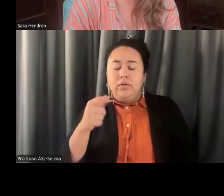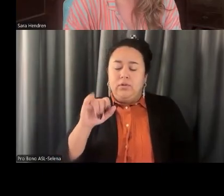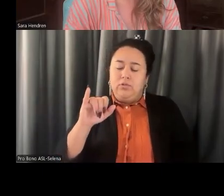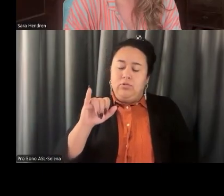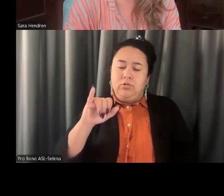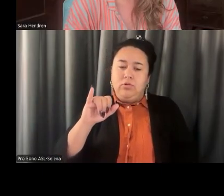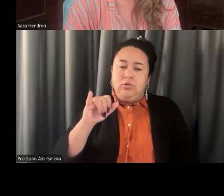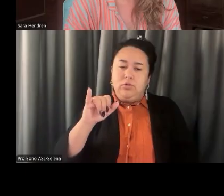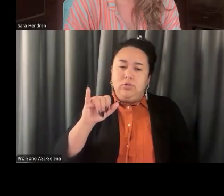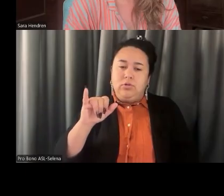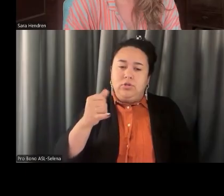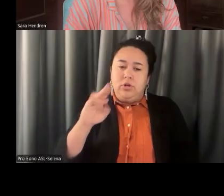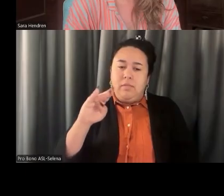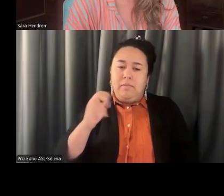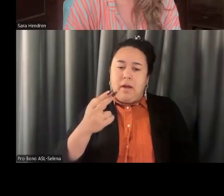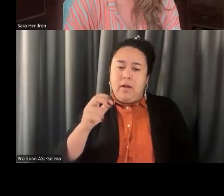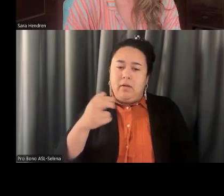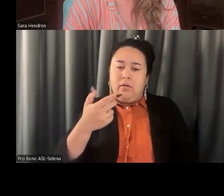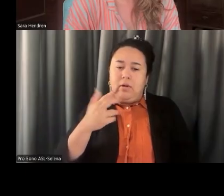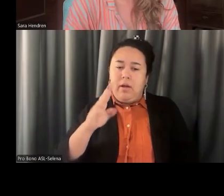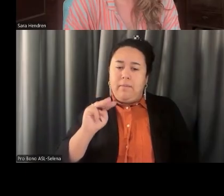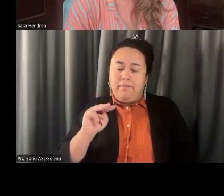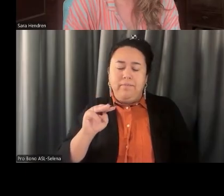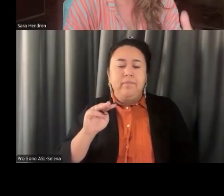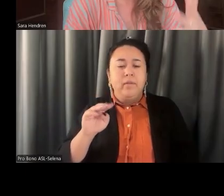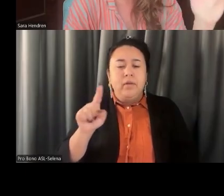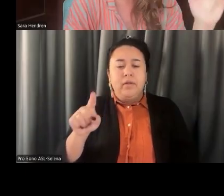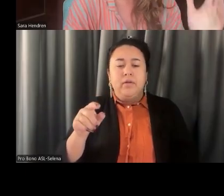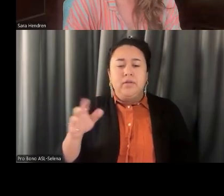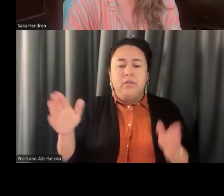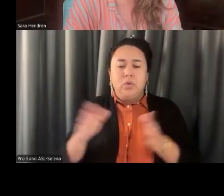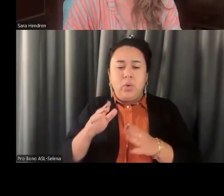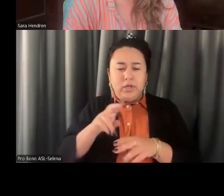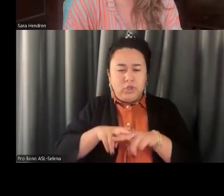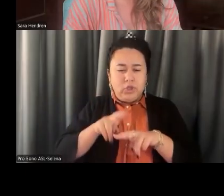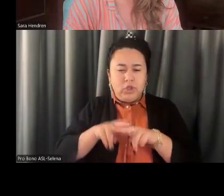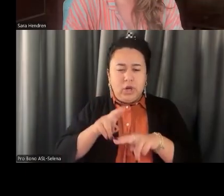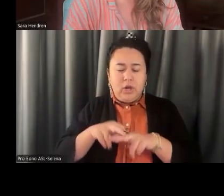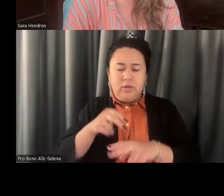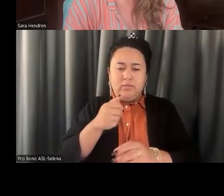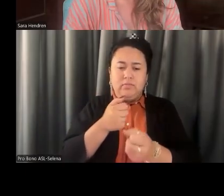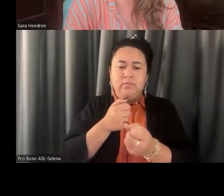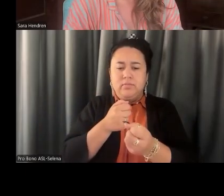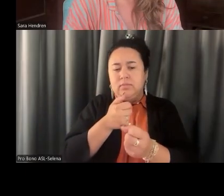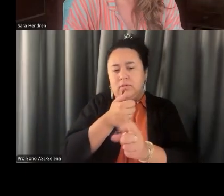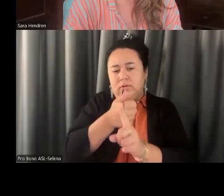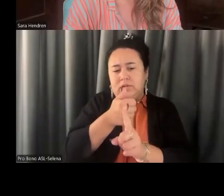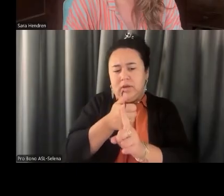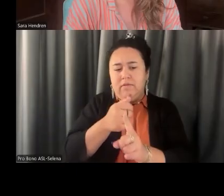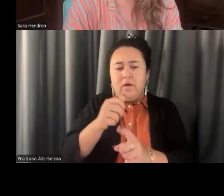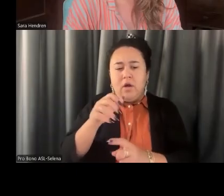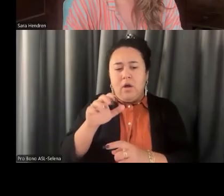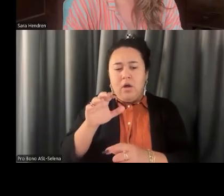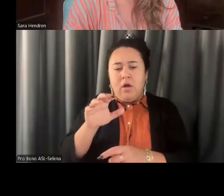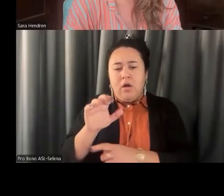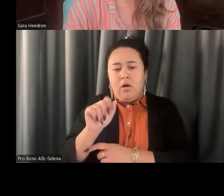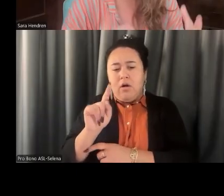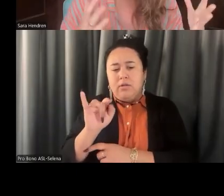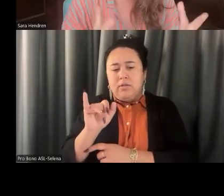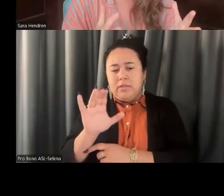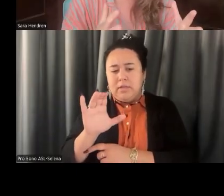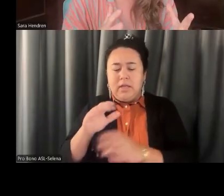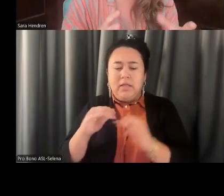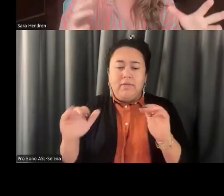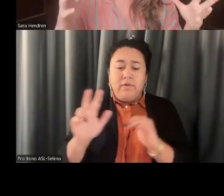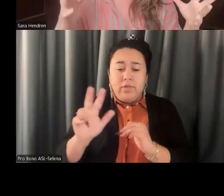herself, she's an engineer in animal husbandry, autistic self-advocate. And so on the left is an image of her